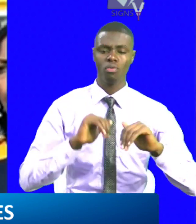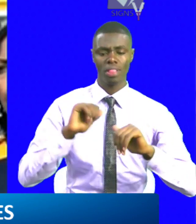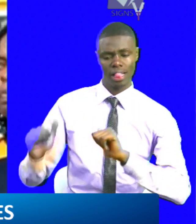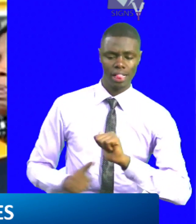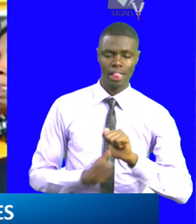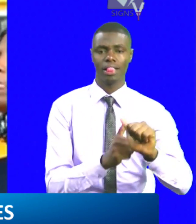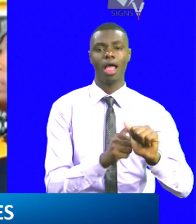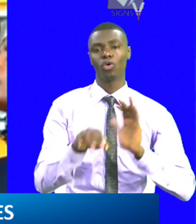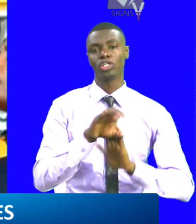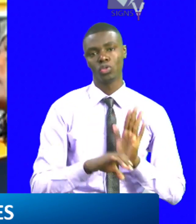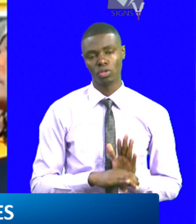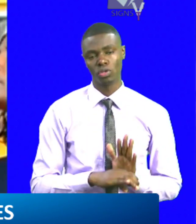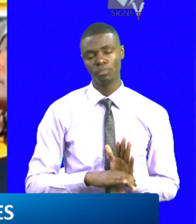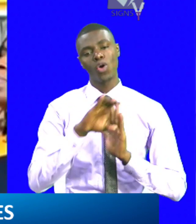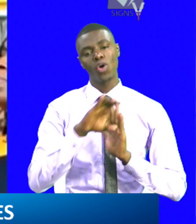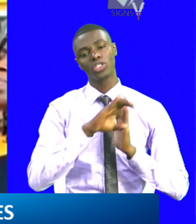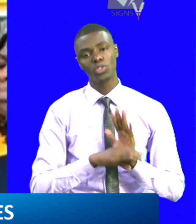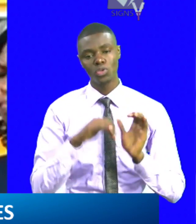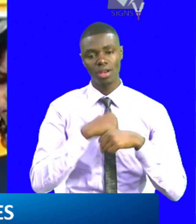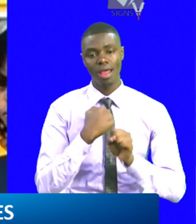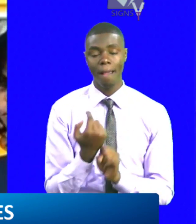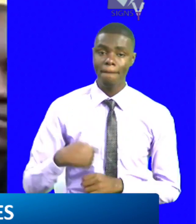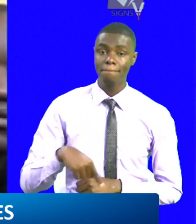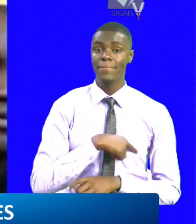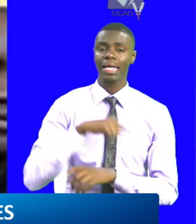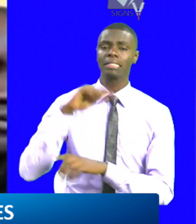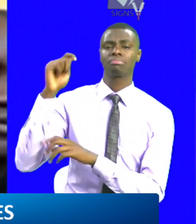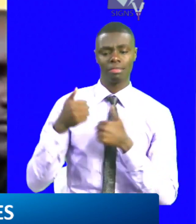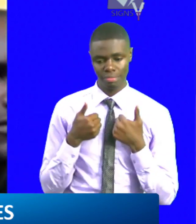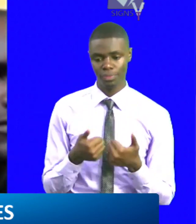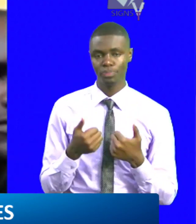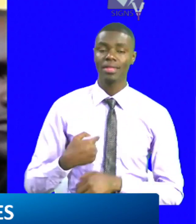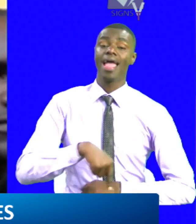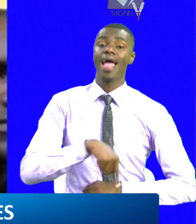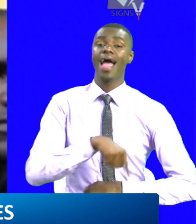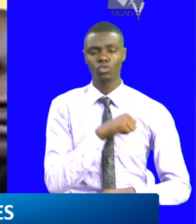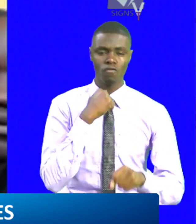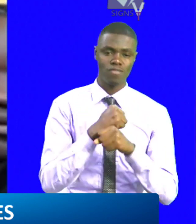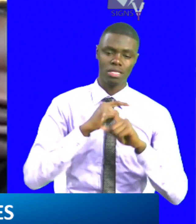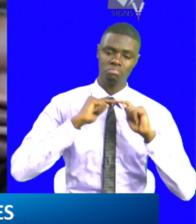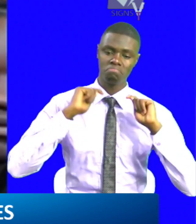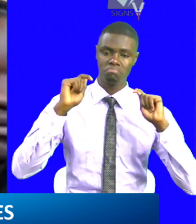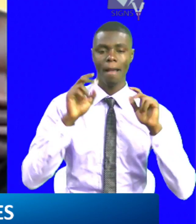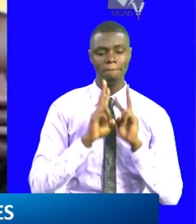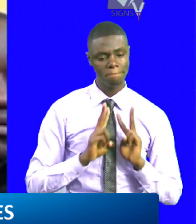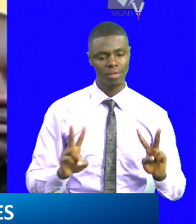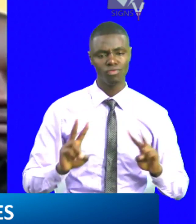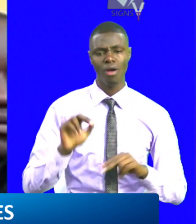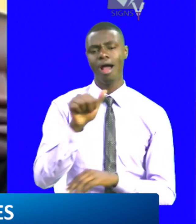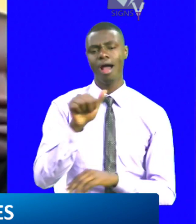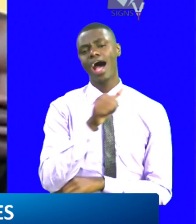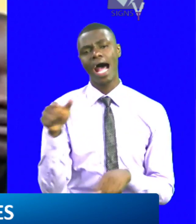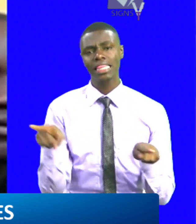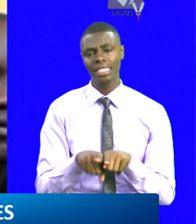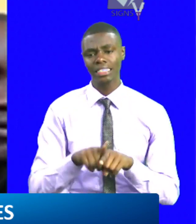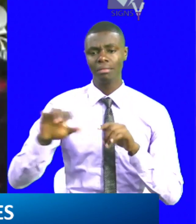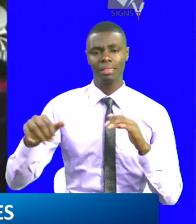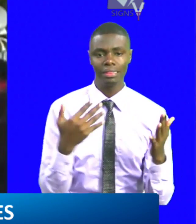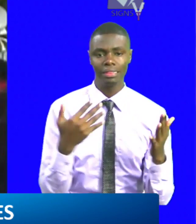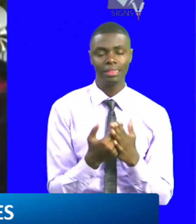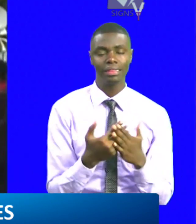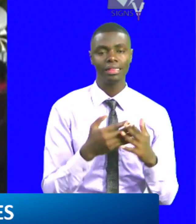service. It is becoming clear that the police have not just gone back to be a force. They have gone back to be